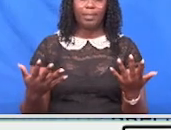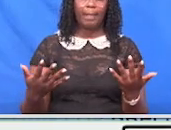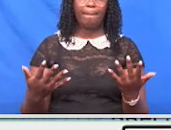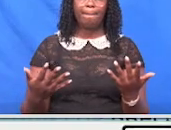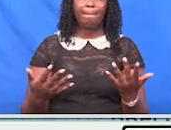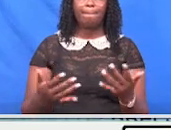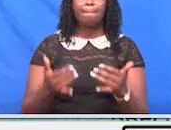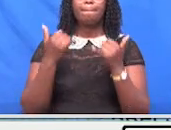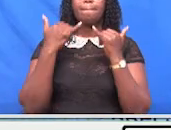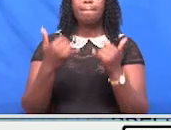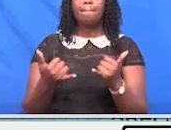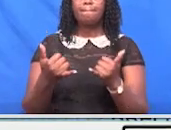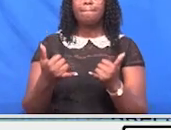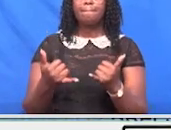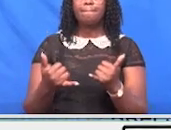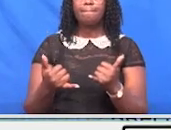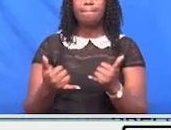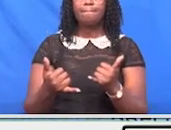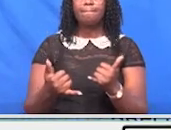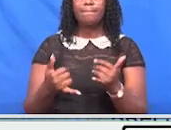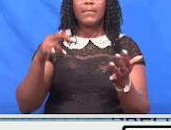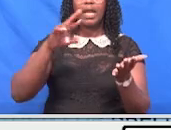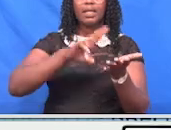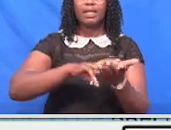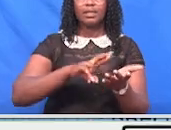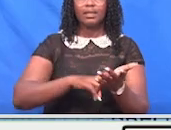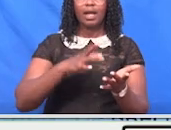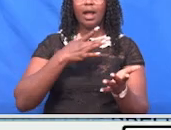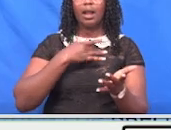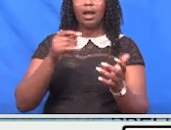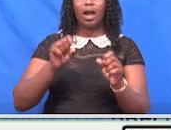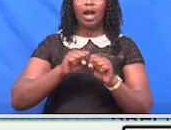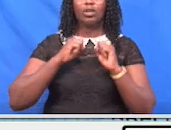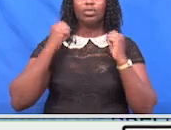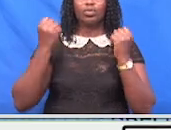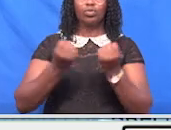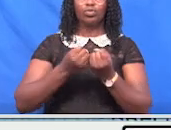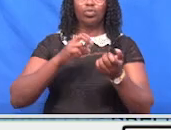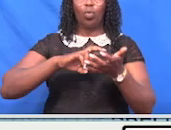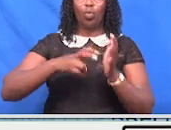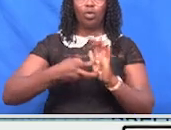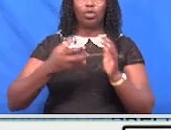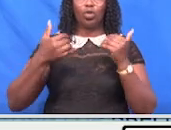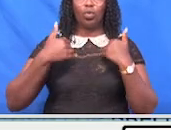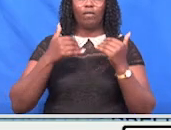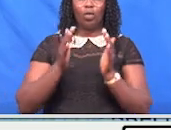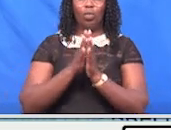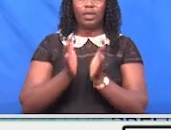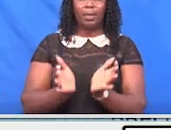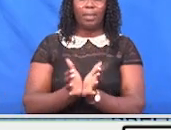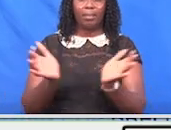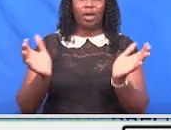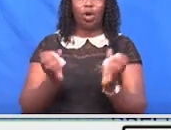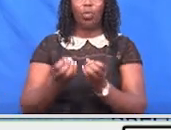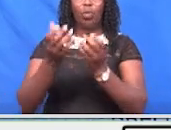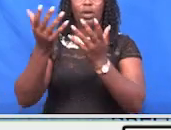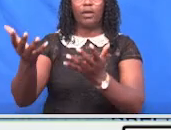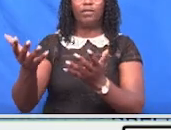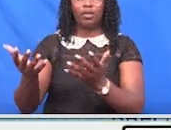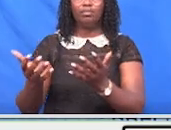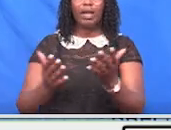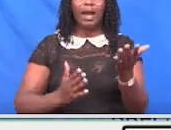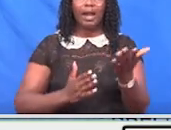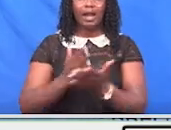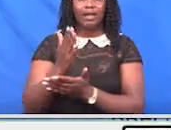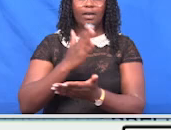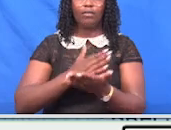So what the rationale is, the registrar, it's like a social contract that we have with the public. We give you exclusive rights for a certain period of